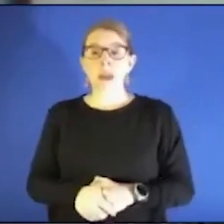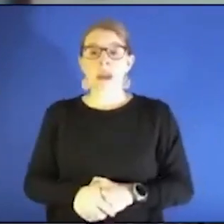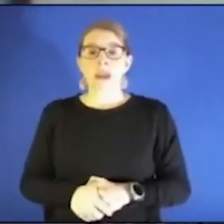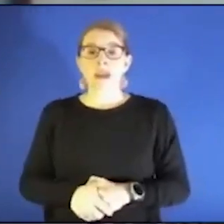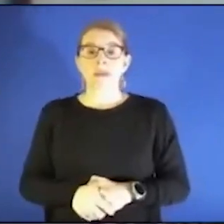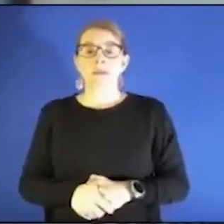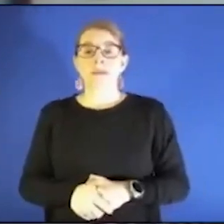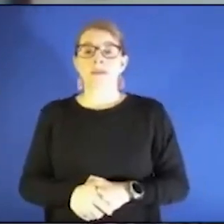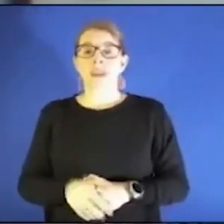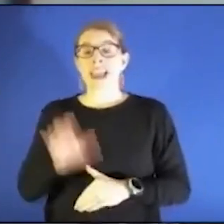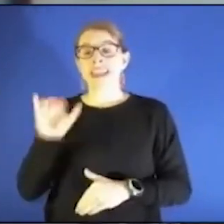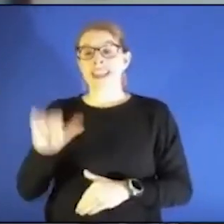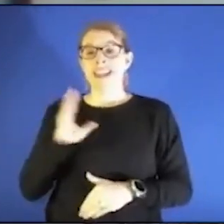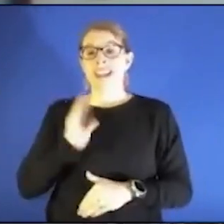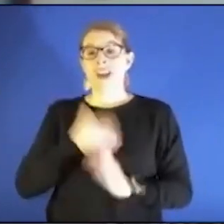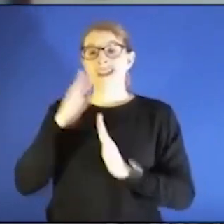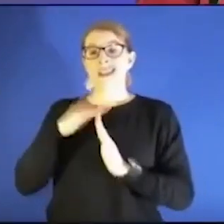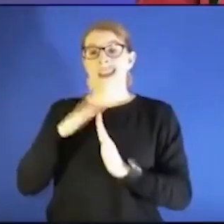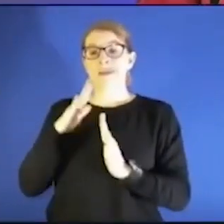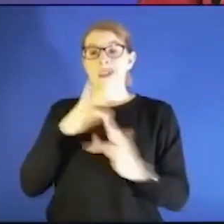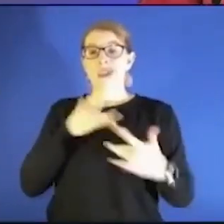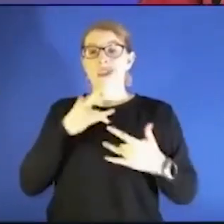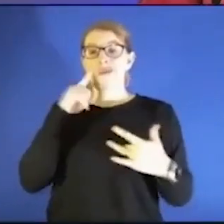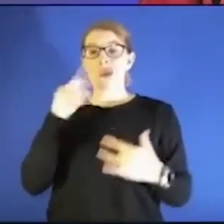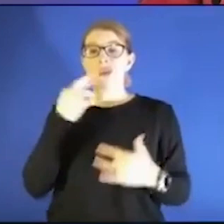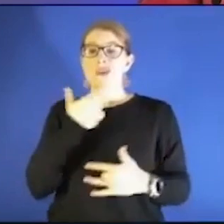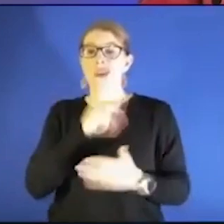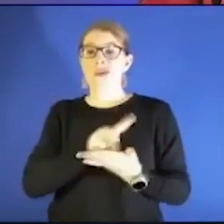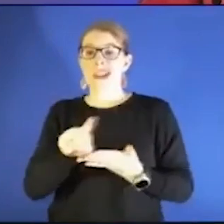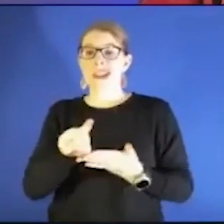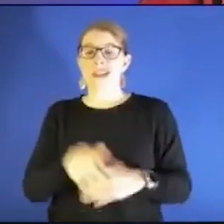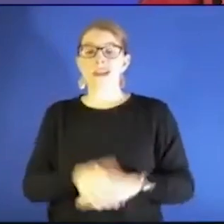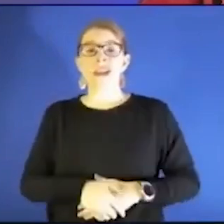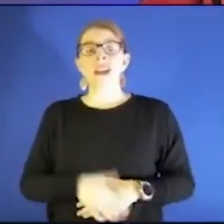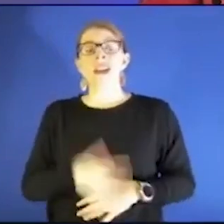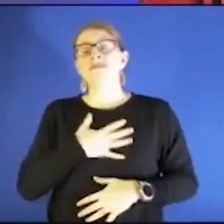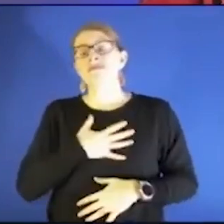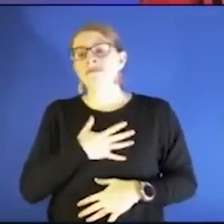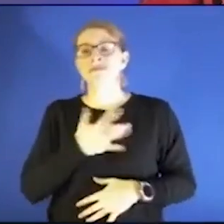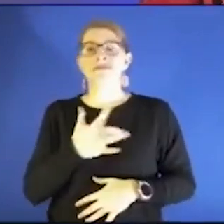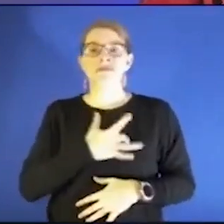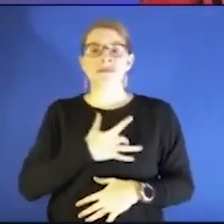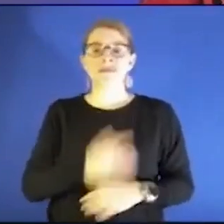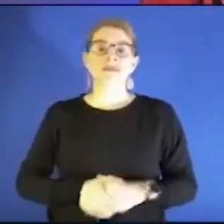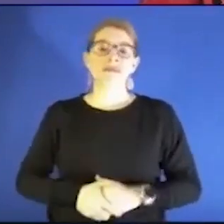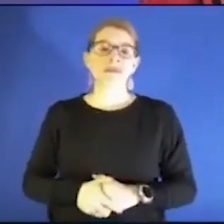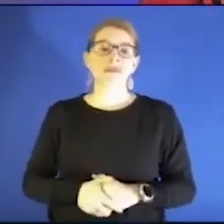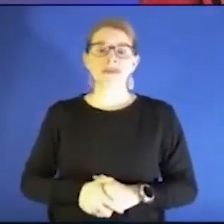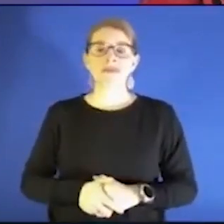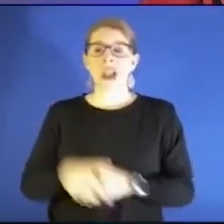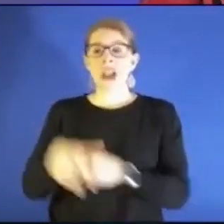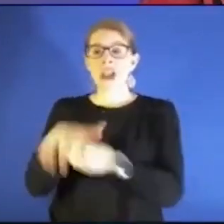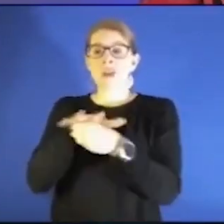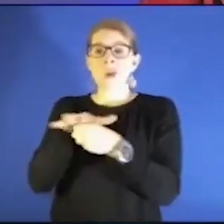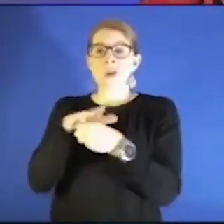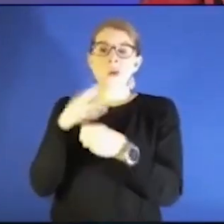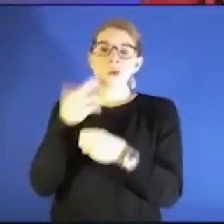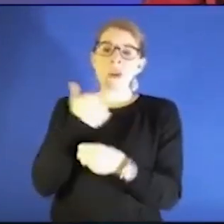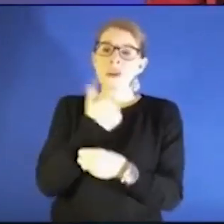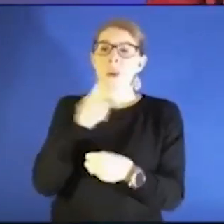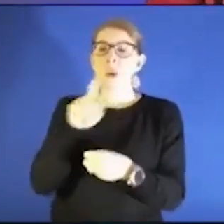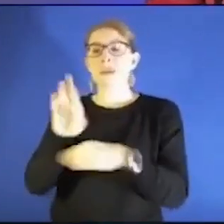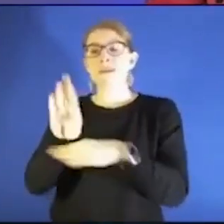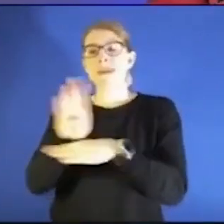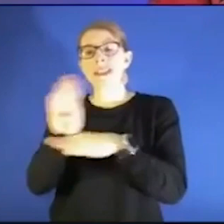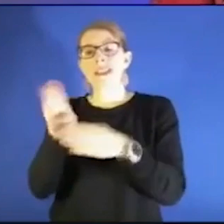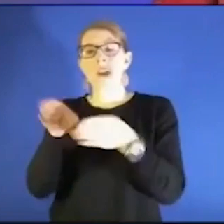biggest concern we have for Restaurant Week. And it's heartbreaking anytime we see, a local restaurant or business have to close their doors. We know that